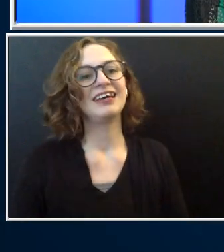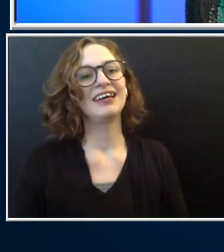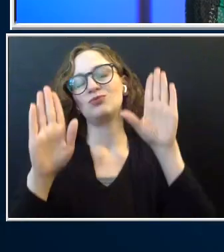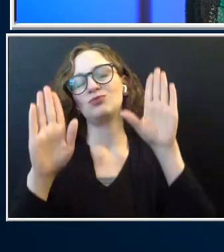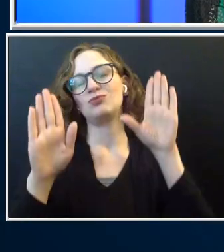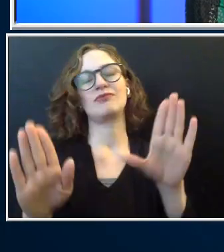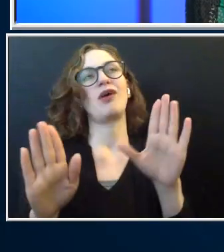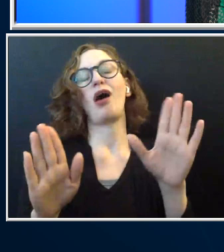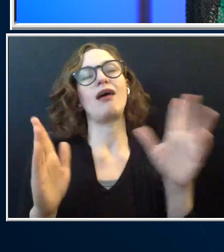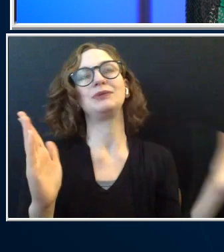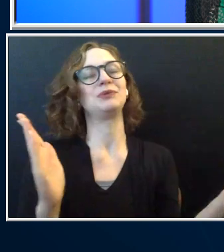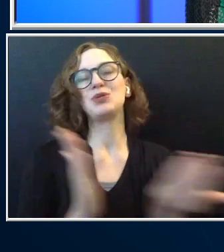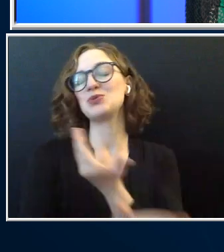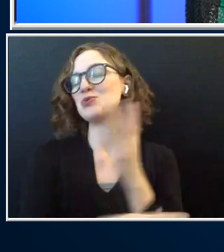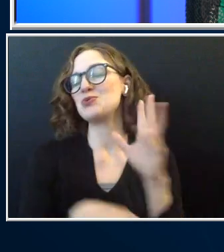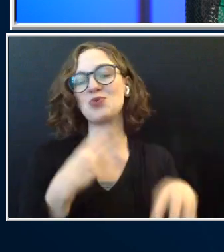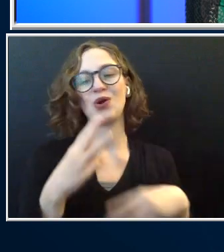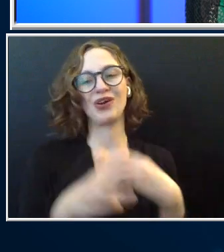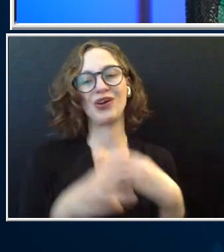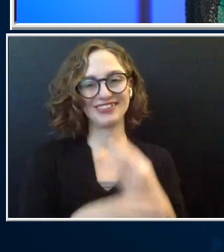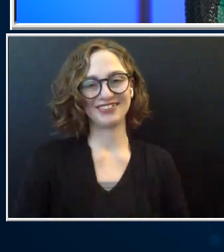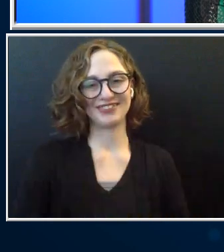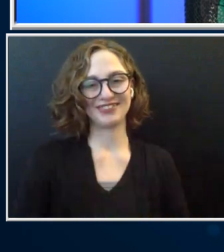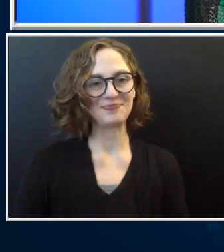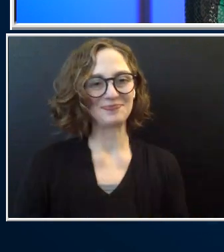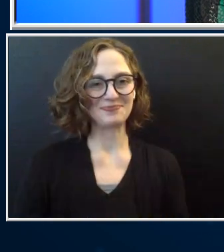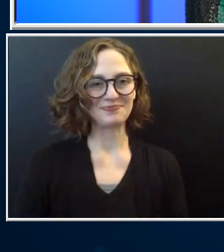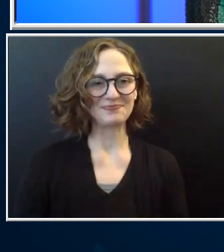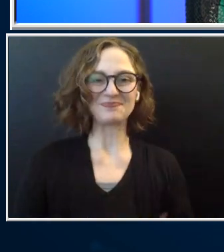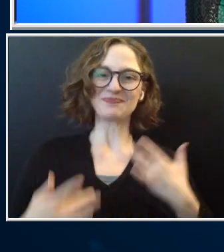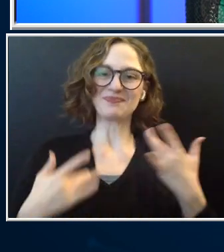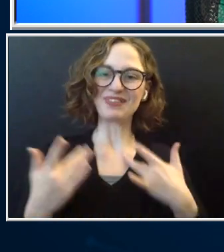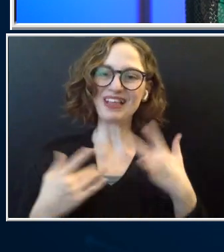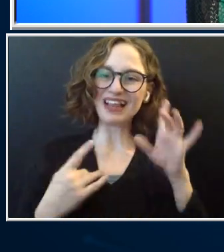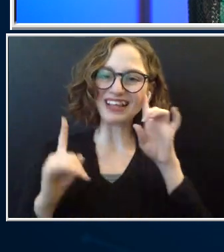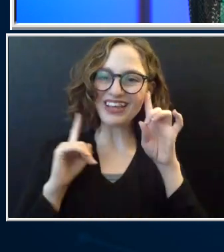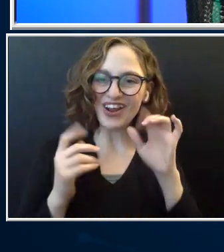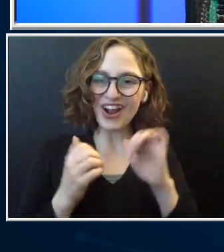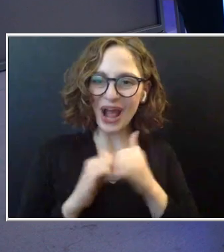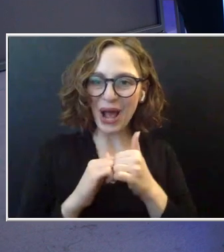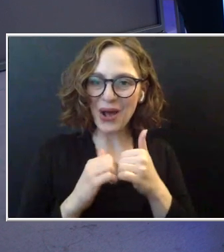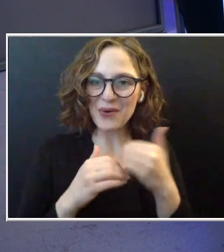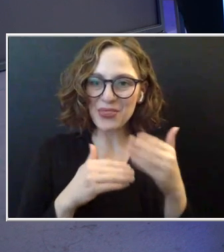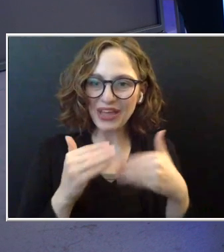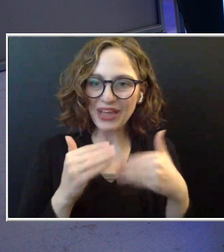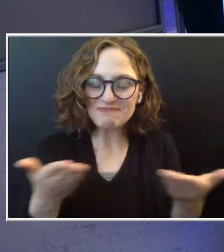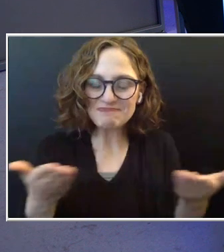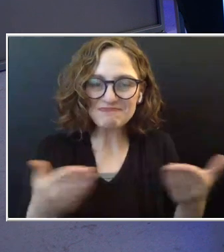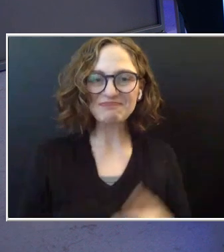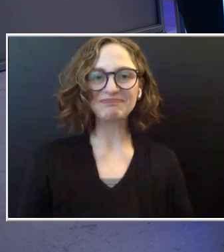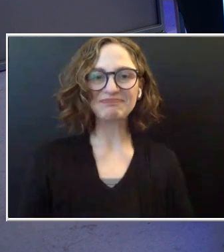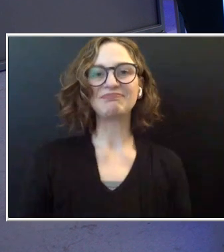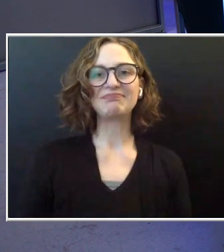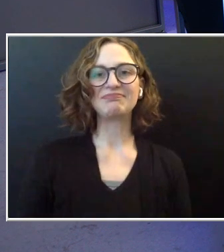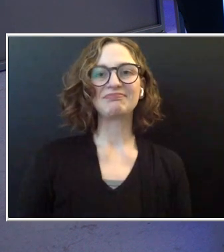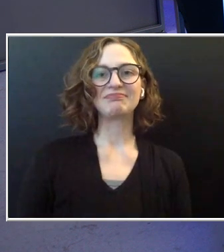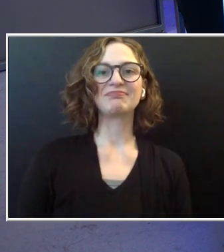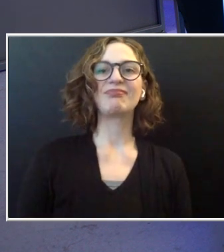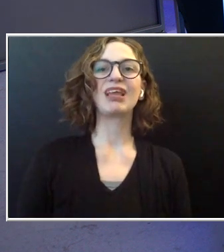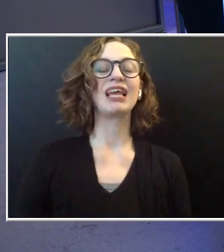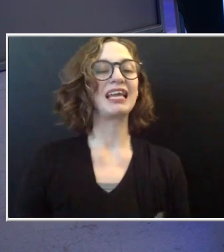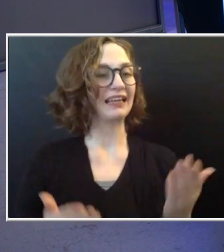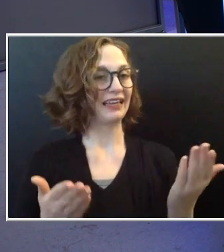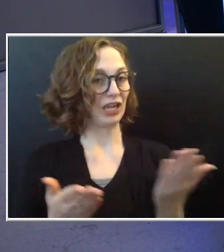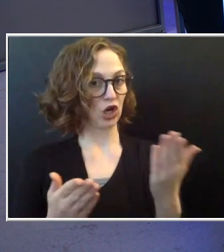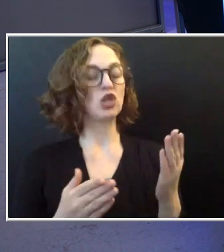we can't wait to hear how things have been going and to meet your donor this morning. Here in studio with us, we are joined by Gary's doctor,